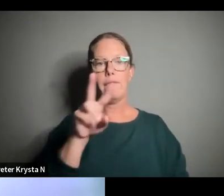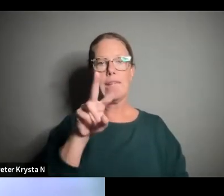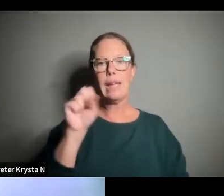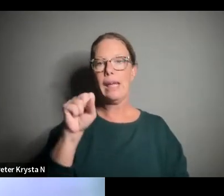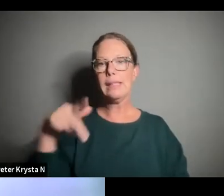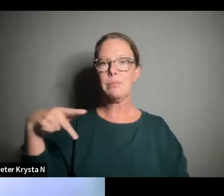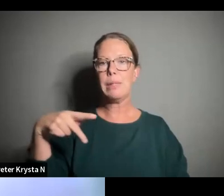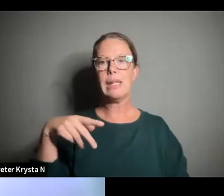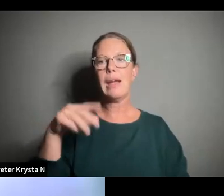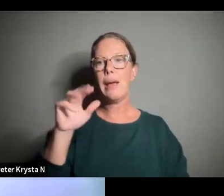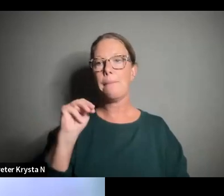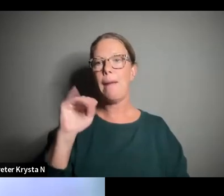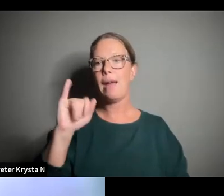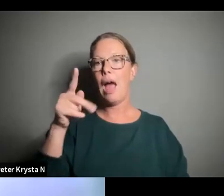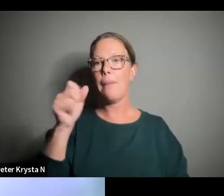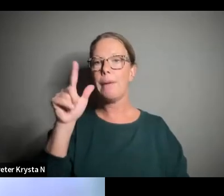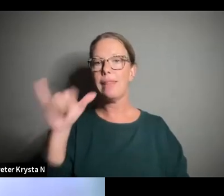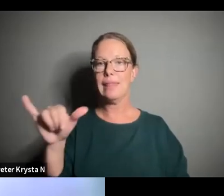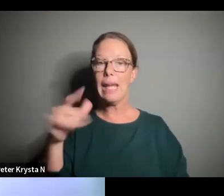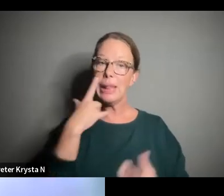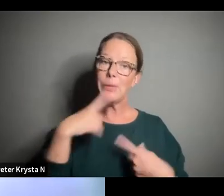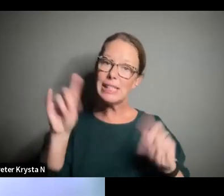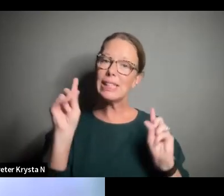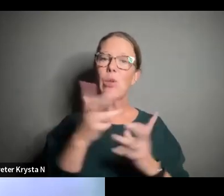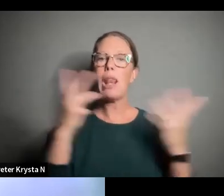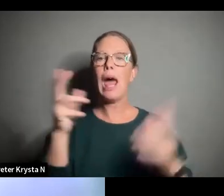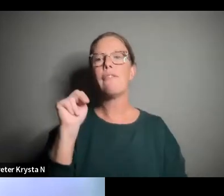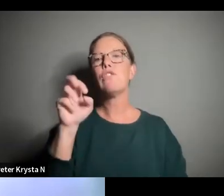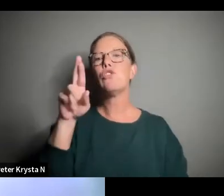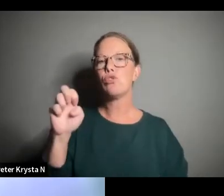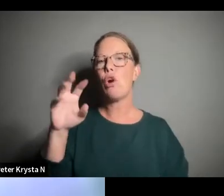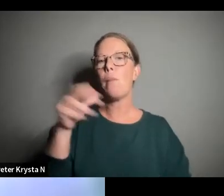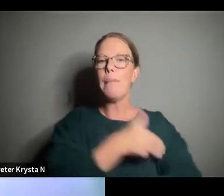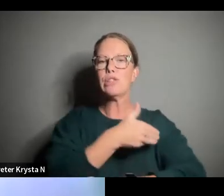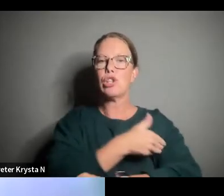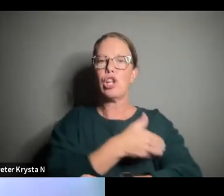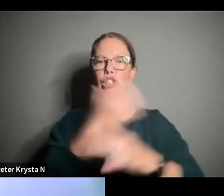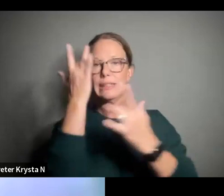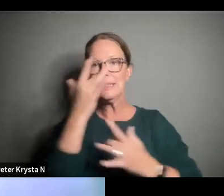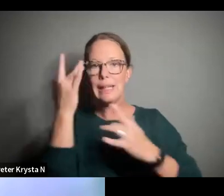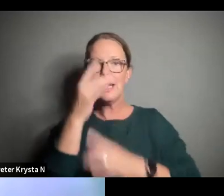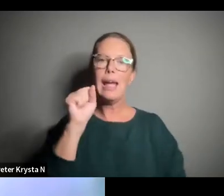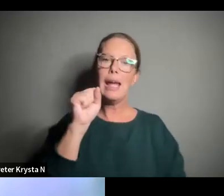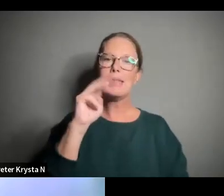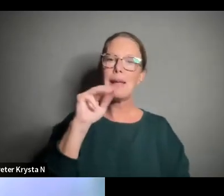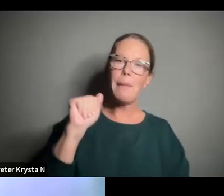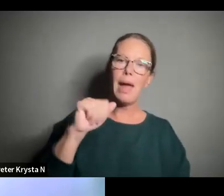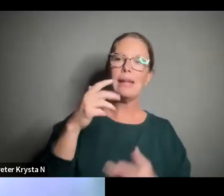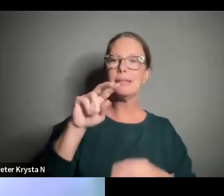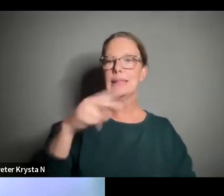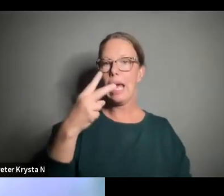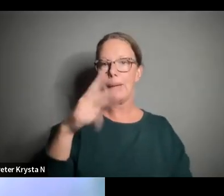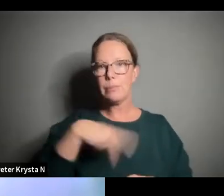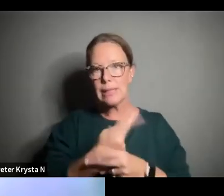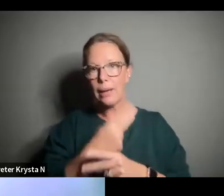VSP myopathy that we were successful in today. So there's a lot of neuromuscular diseases that are rare, such as SMA type 2, this will work